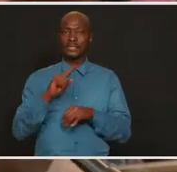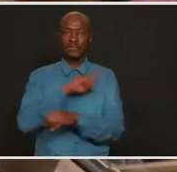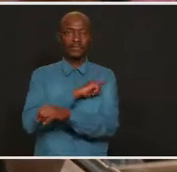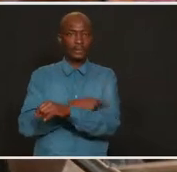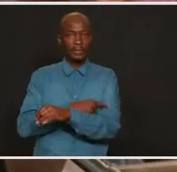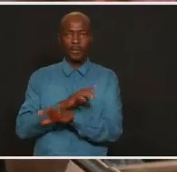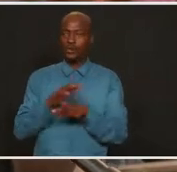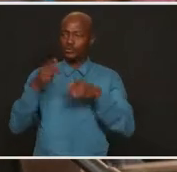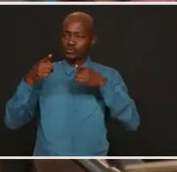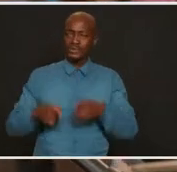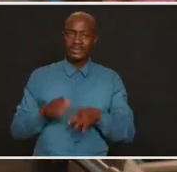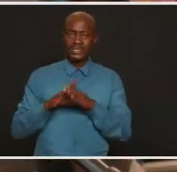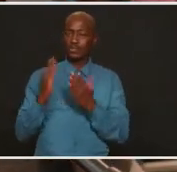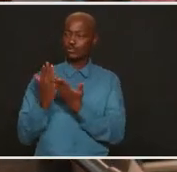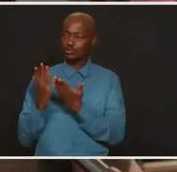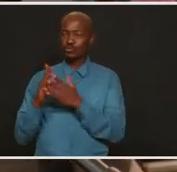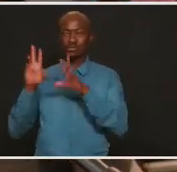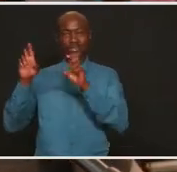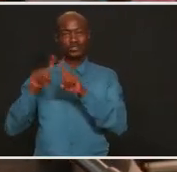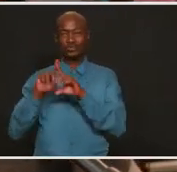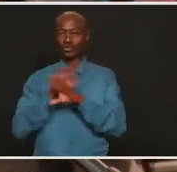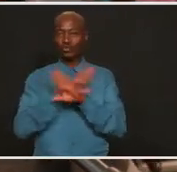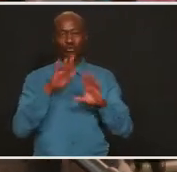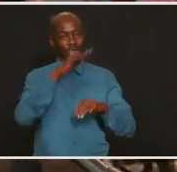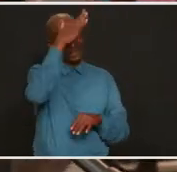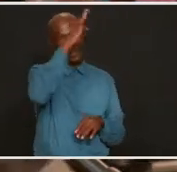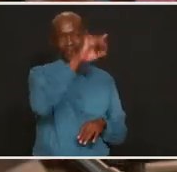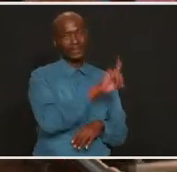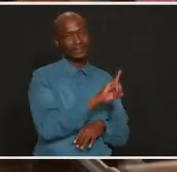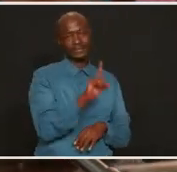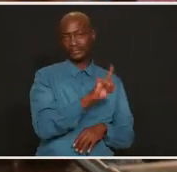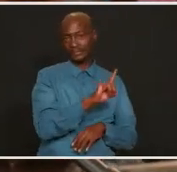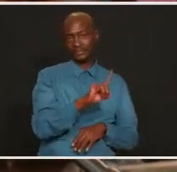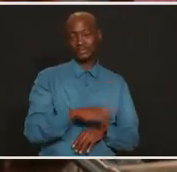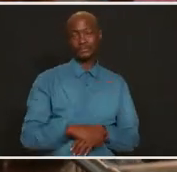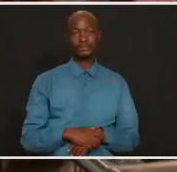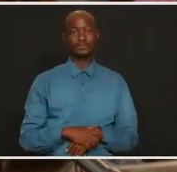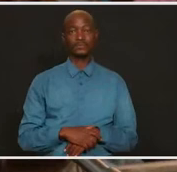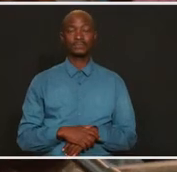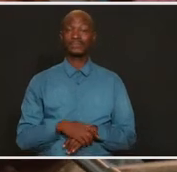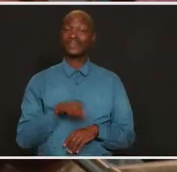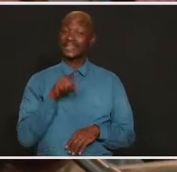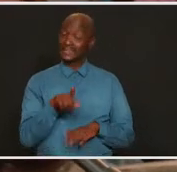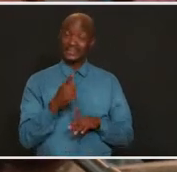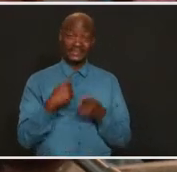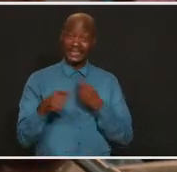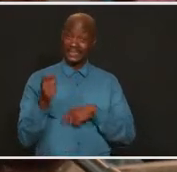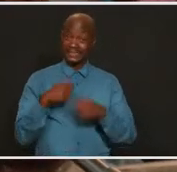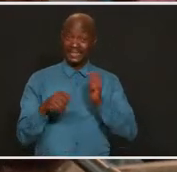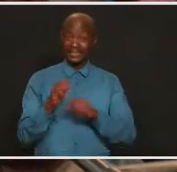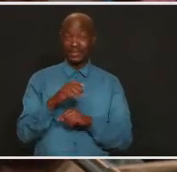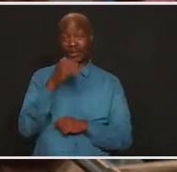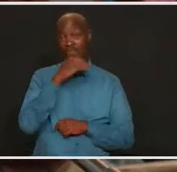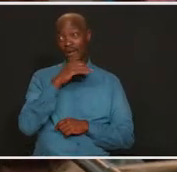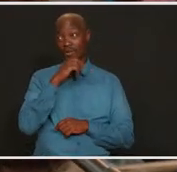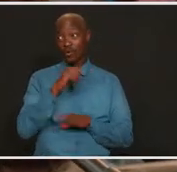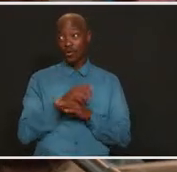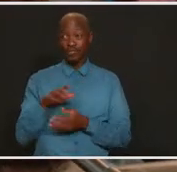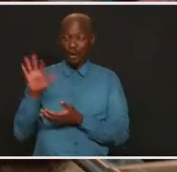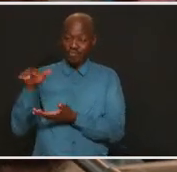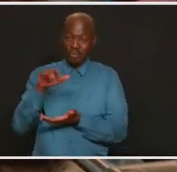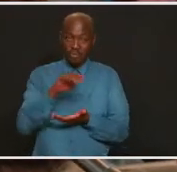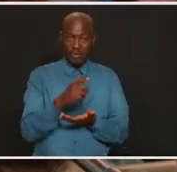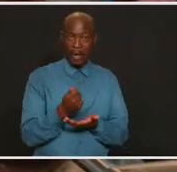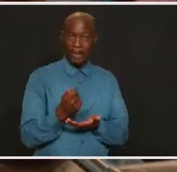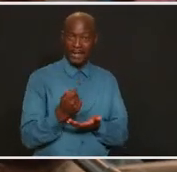decide other school matters not government I'm also against the selling of alcohol for raising funds or